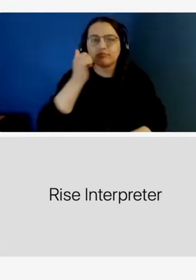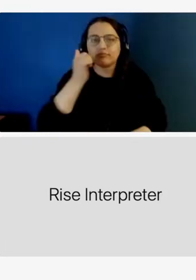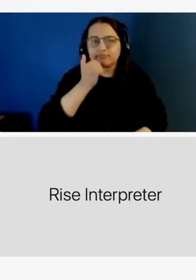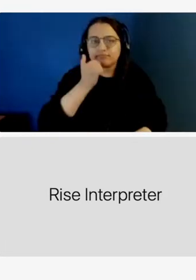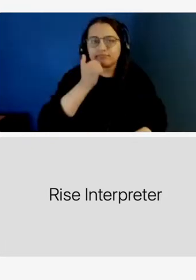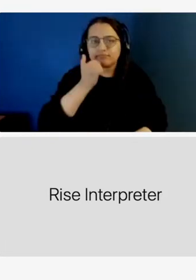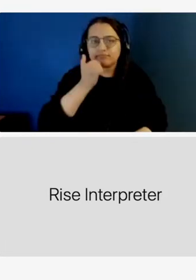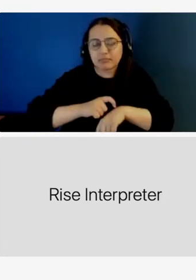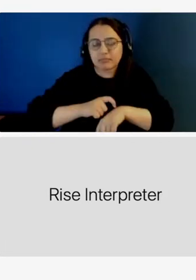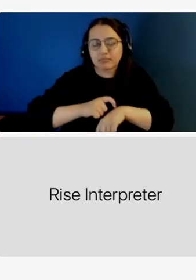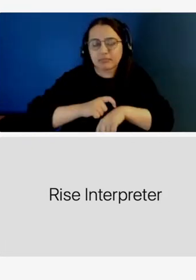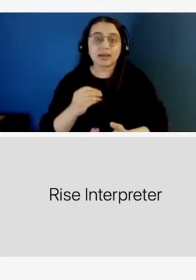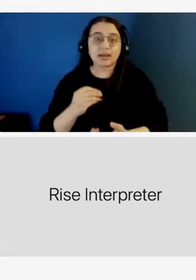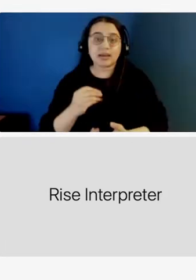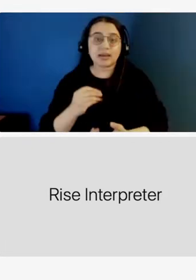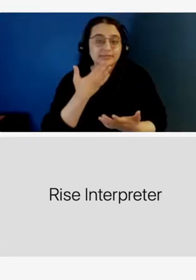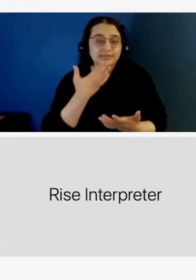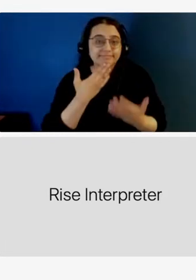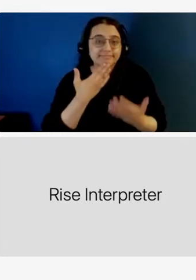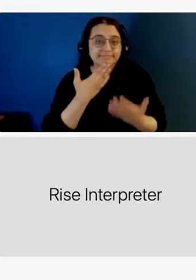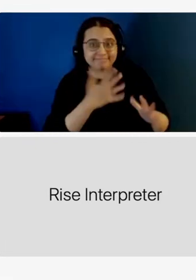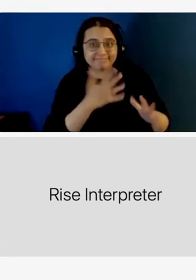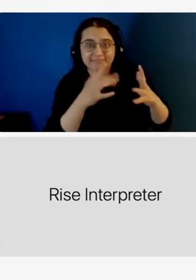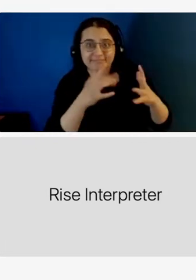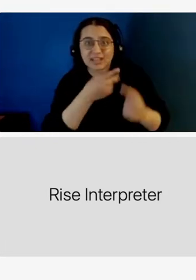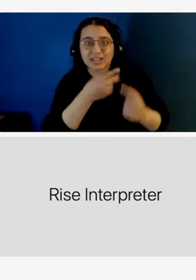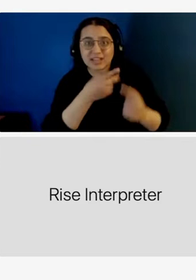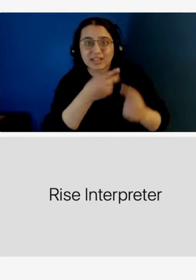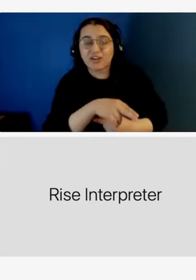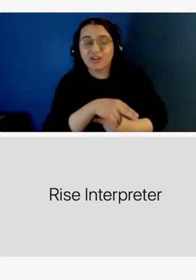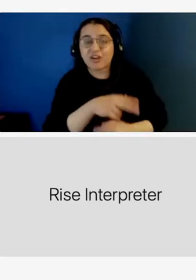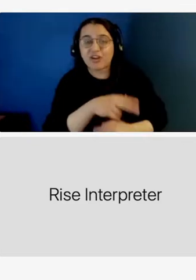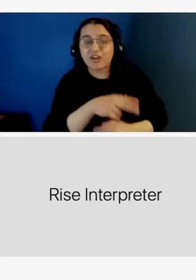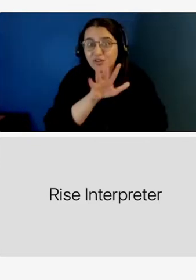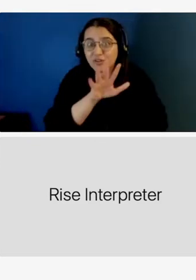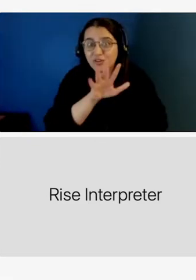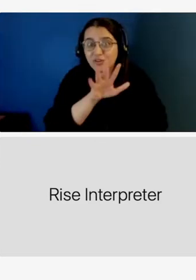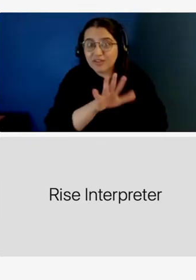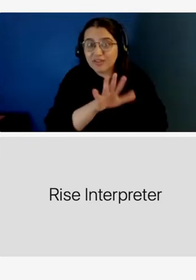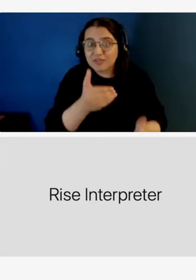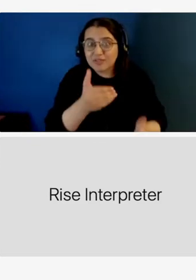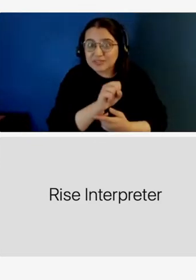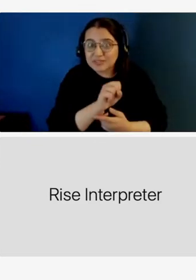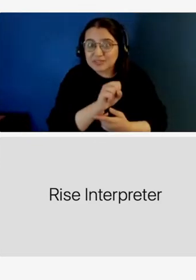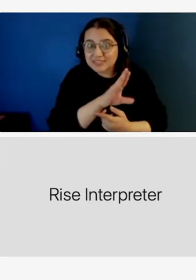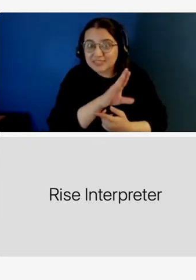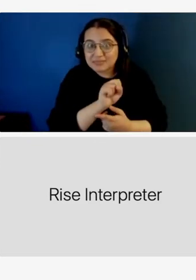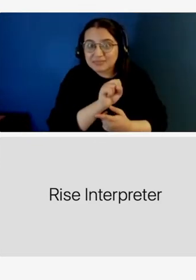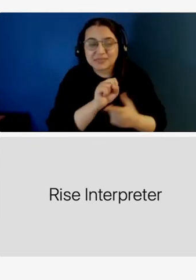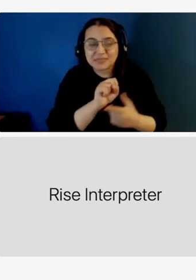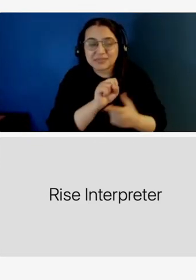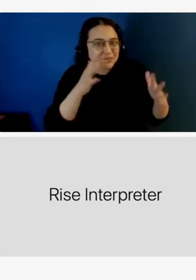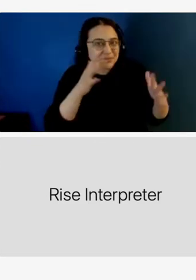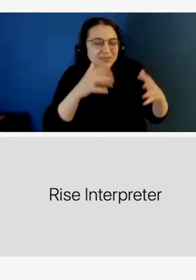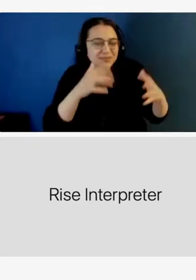HR. 35 new subs. Woohoo! Thank you.